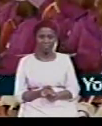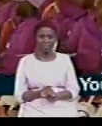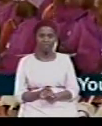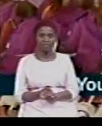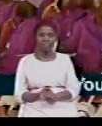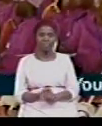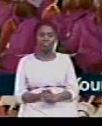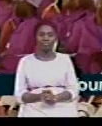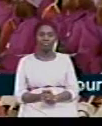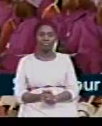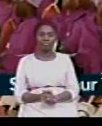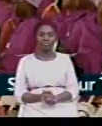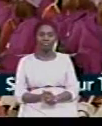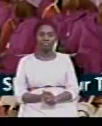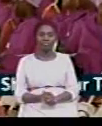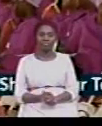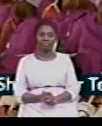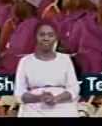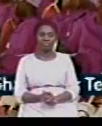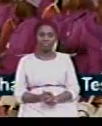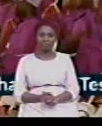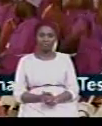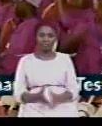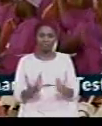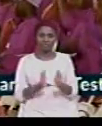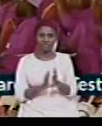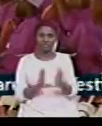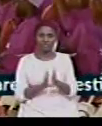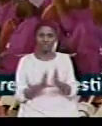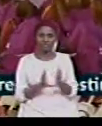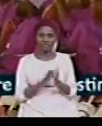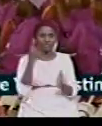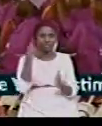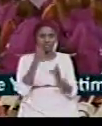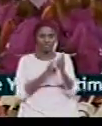next put your hands together for the Lord.